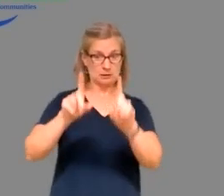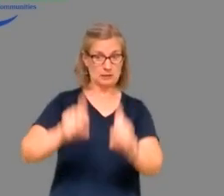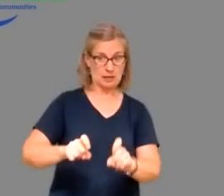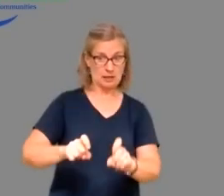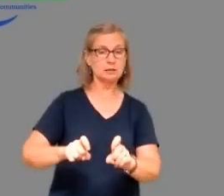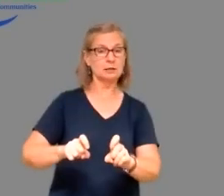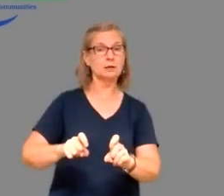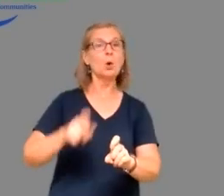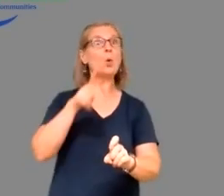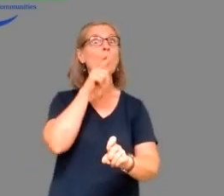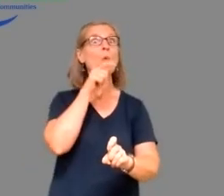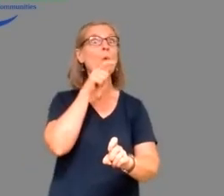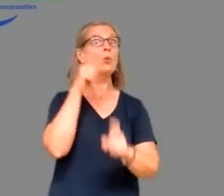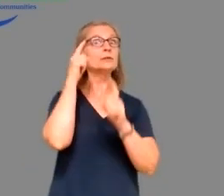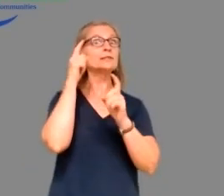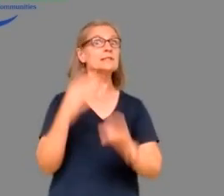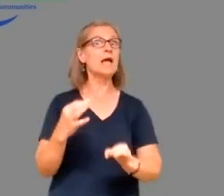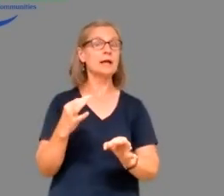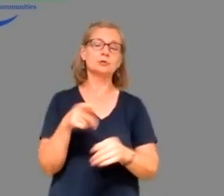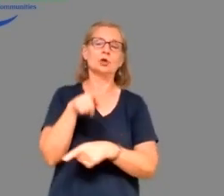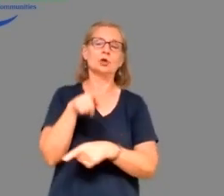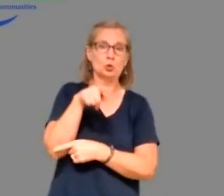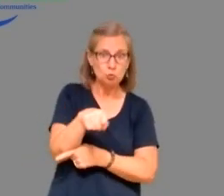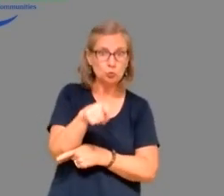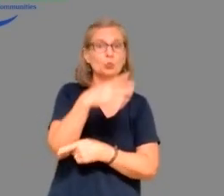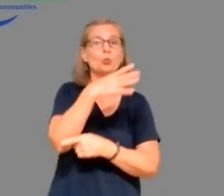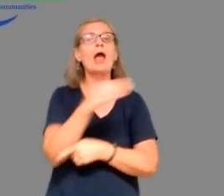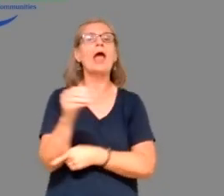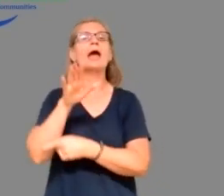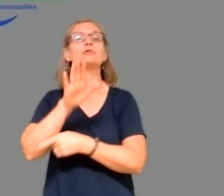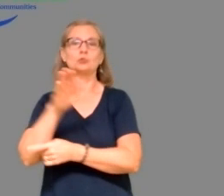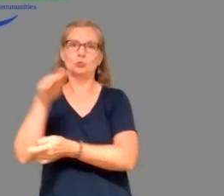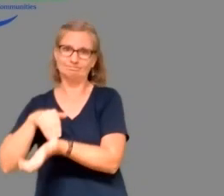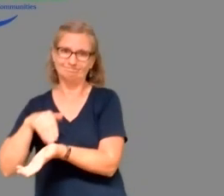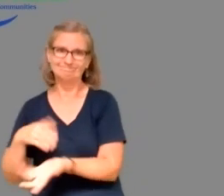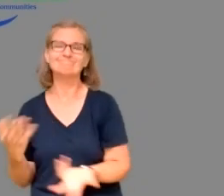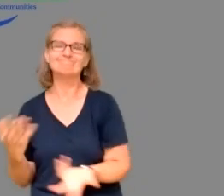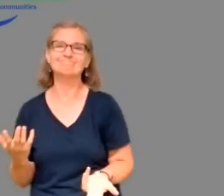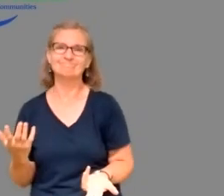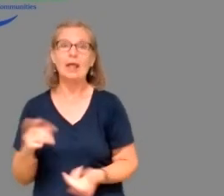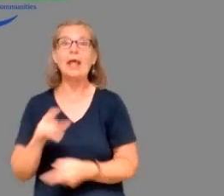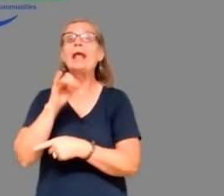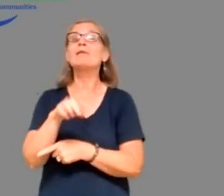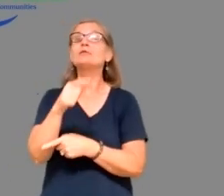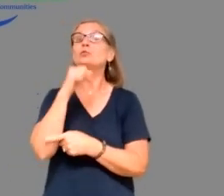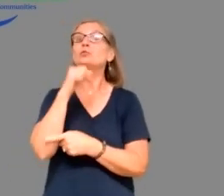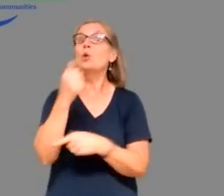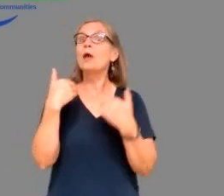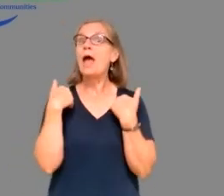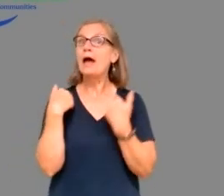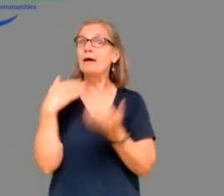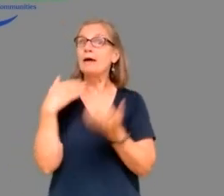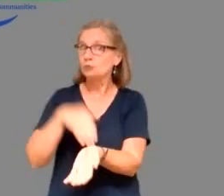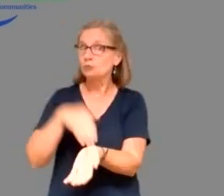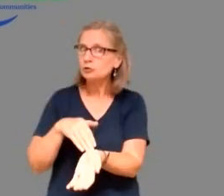care provider. If you don't have one, you know, there are resources, you know, through the respiratory clinic.